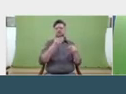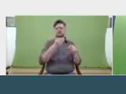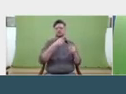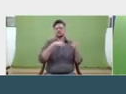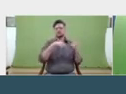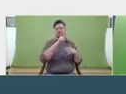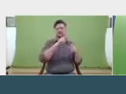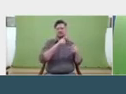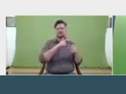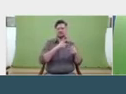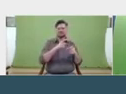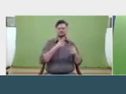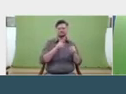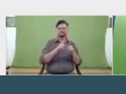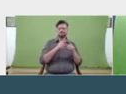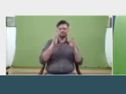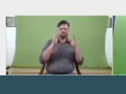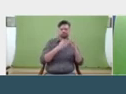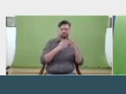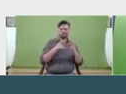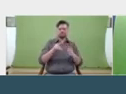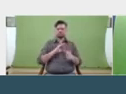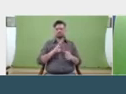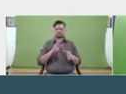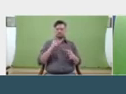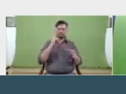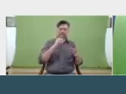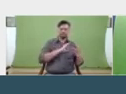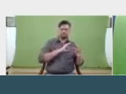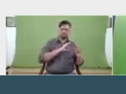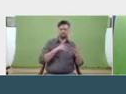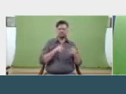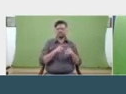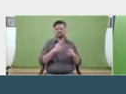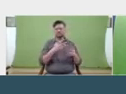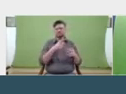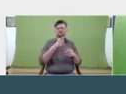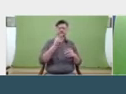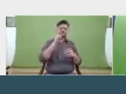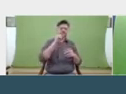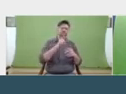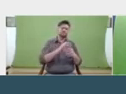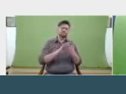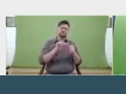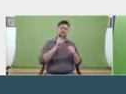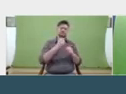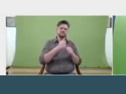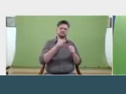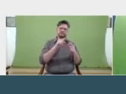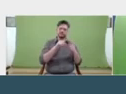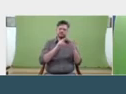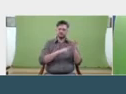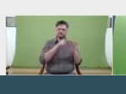linguistic also uh cropped up so this is a quotation from haugen 1972 a very famous linguist who looked at